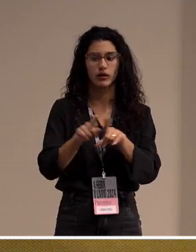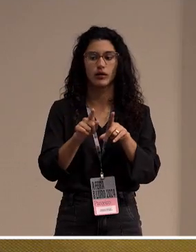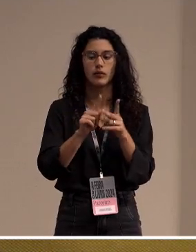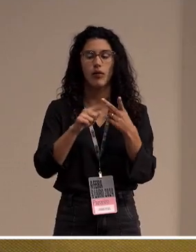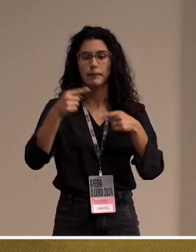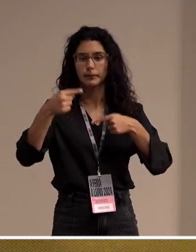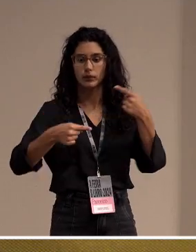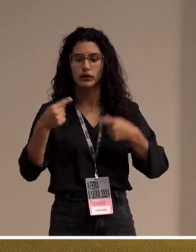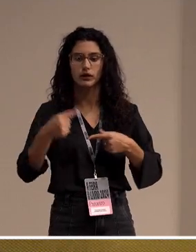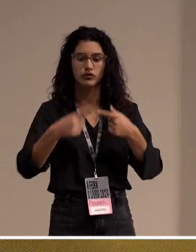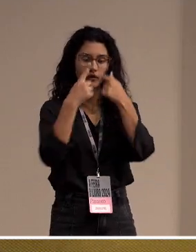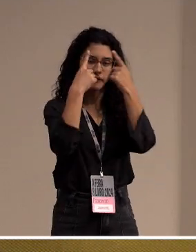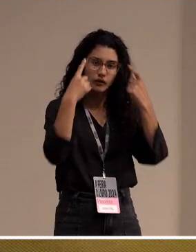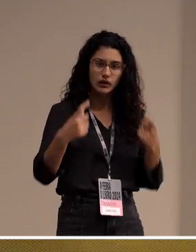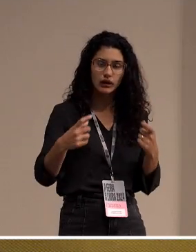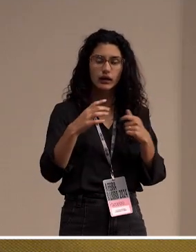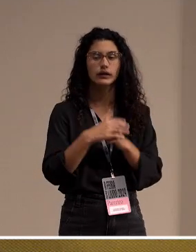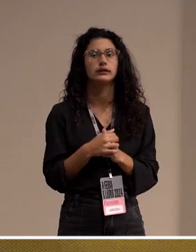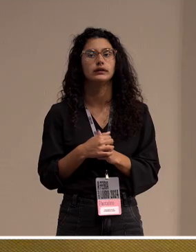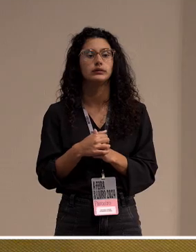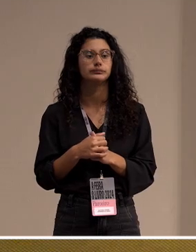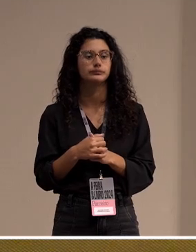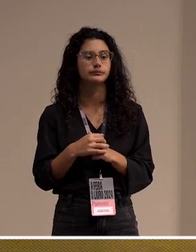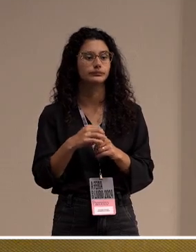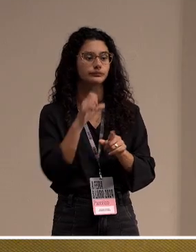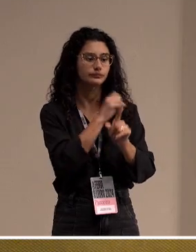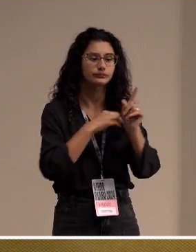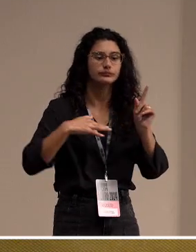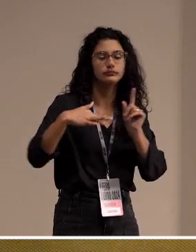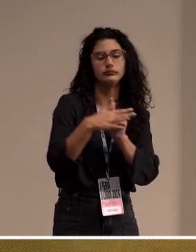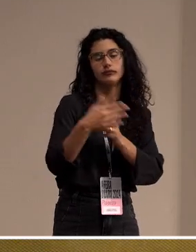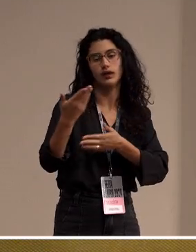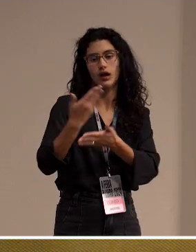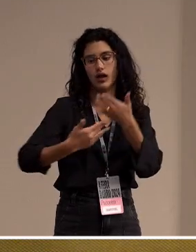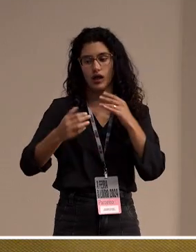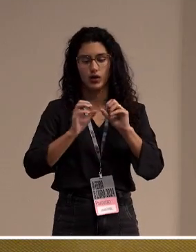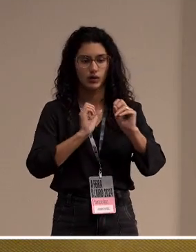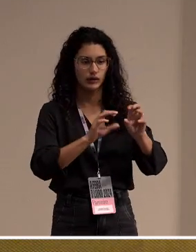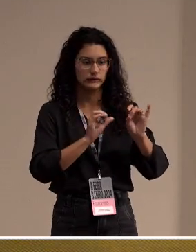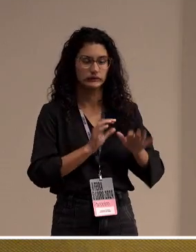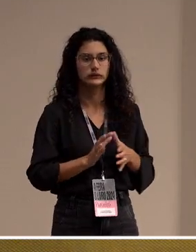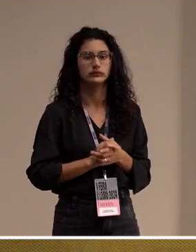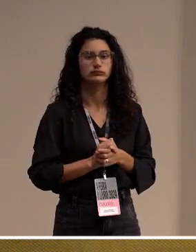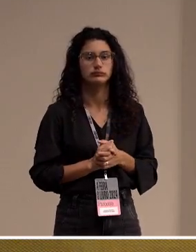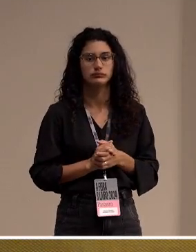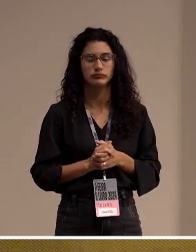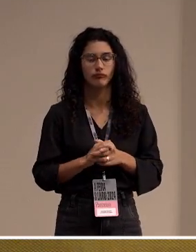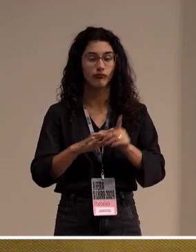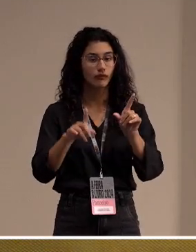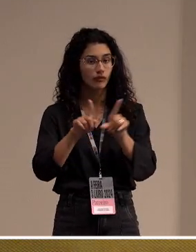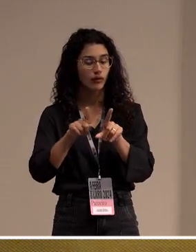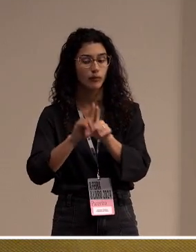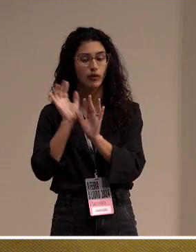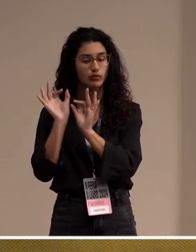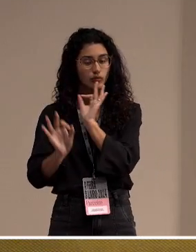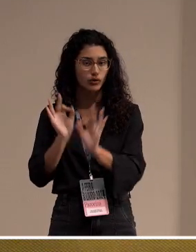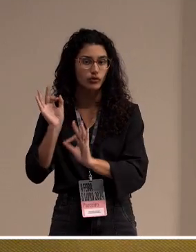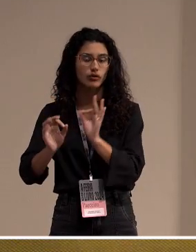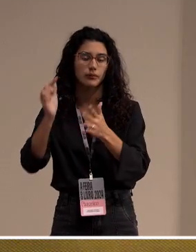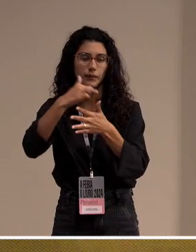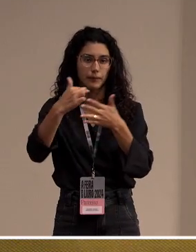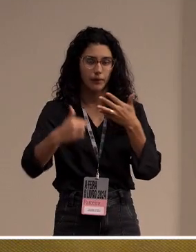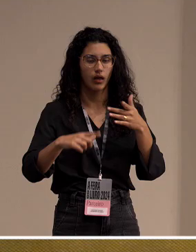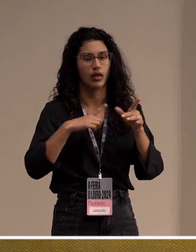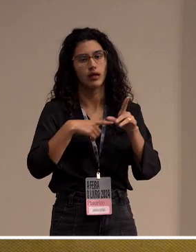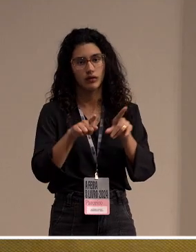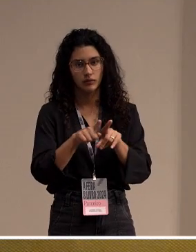violence, social interaction, education, the law, etc. You know,